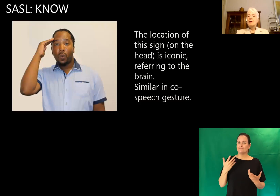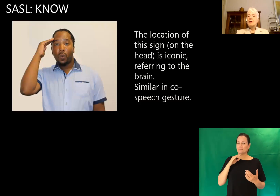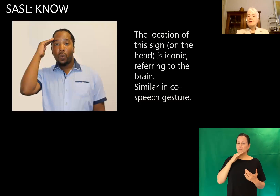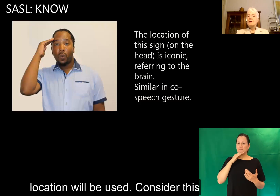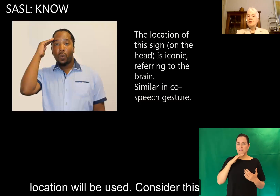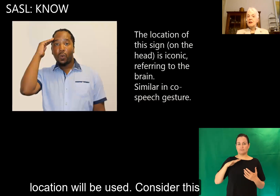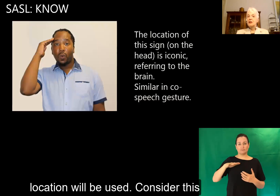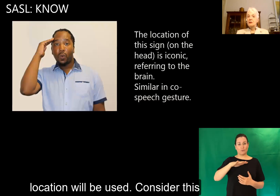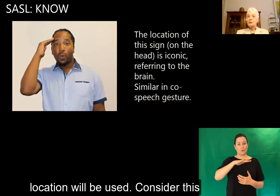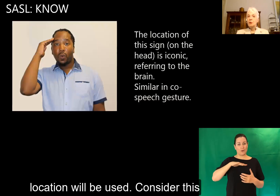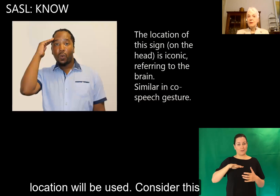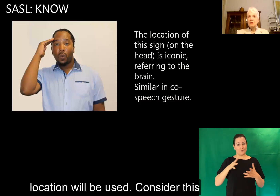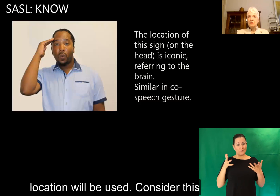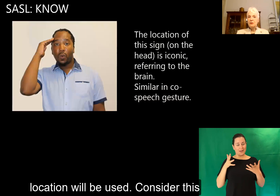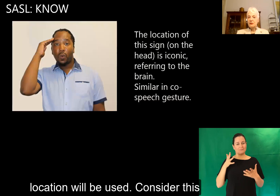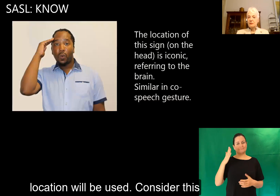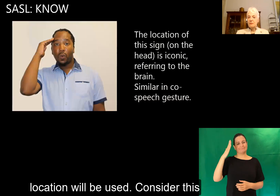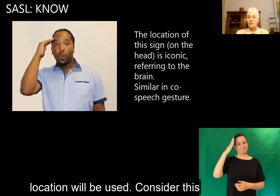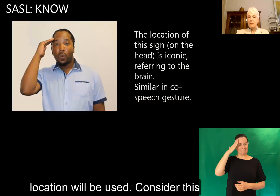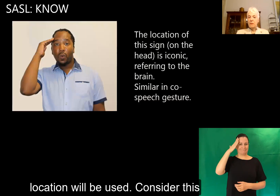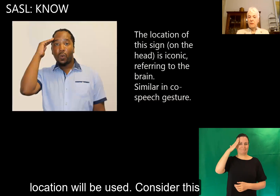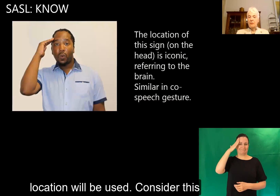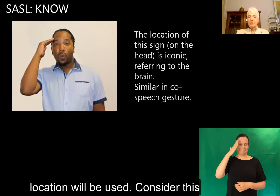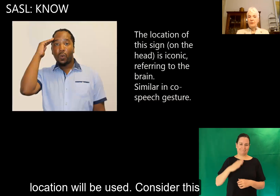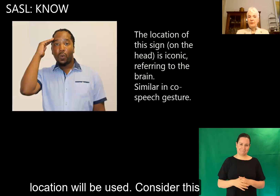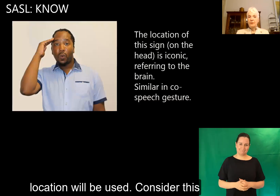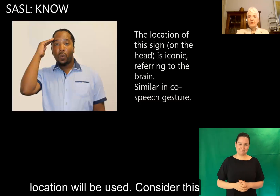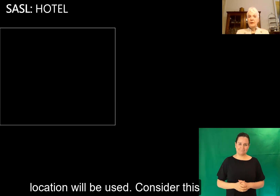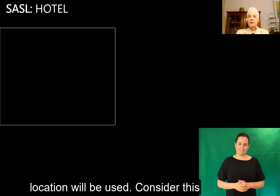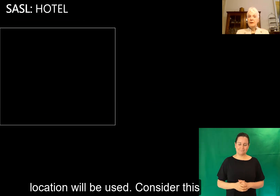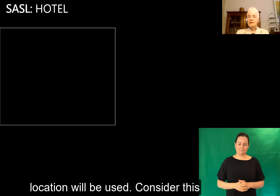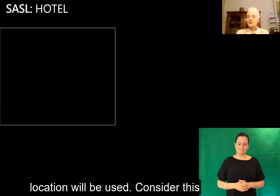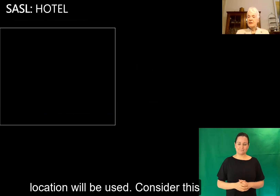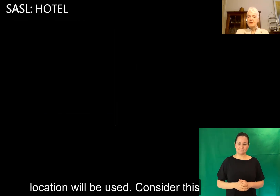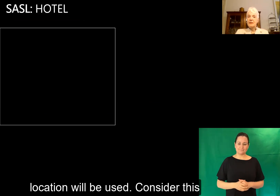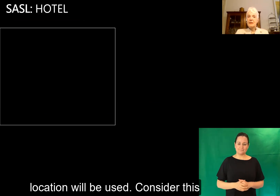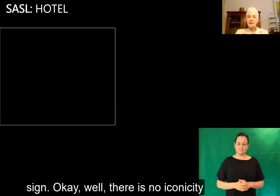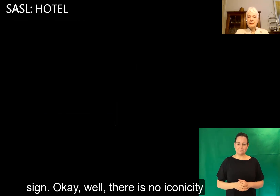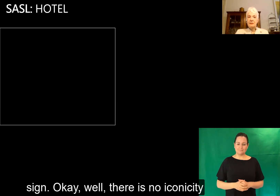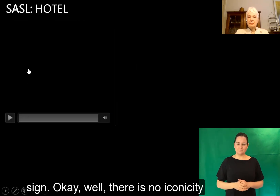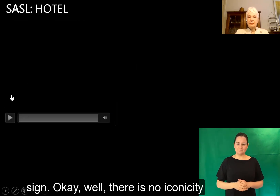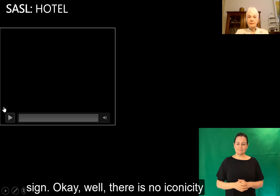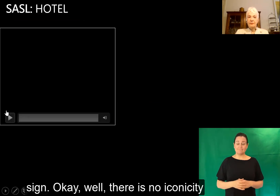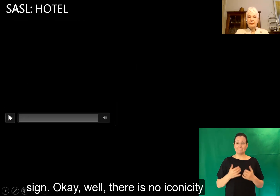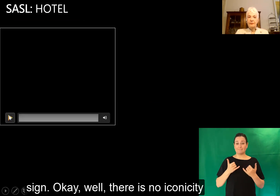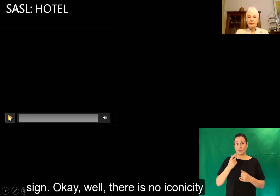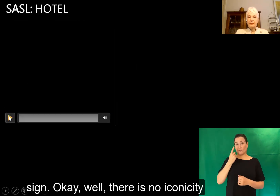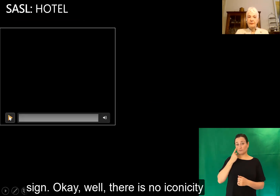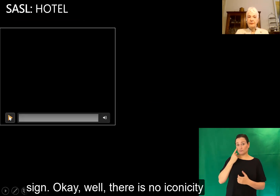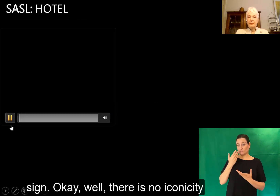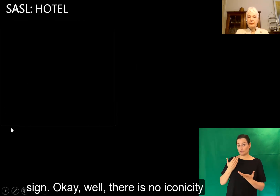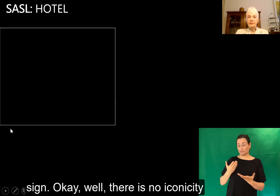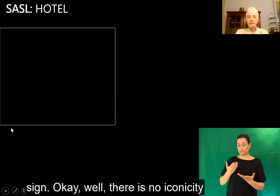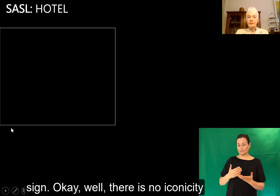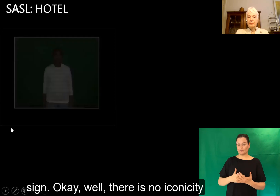this location will be used. Let's consider this sign.